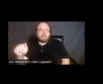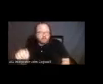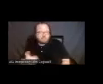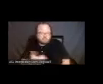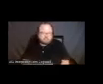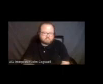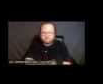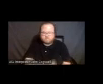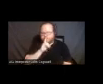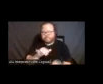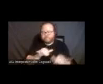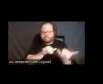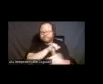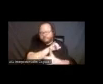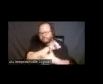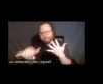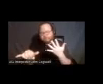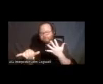thing.